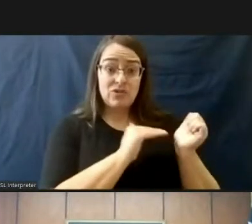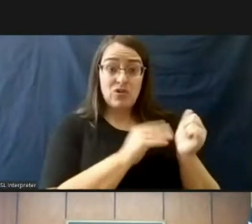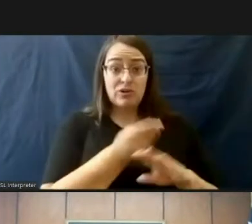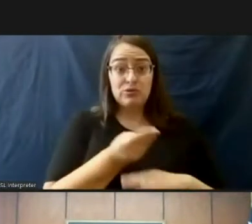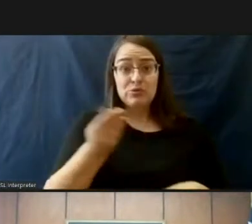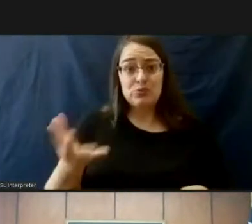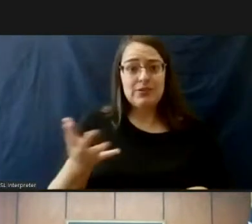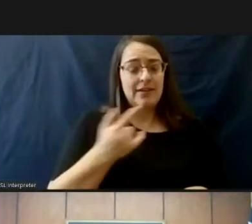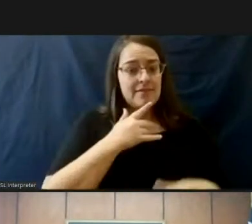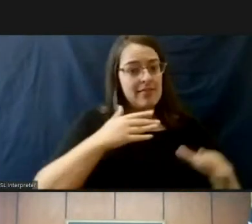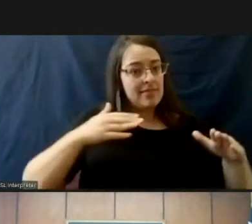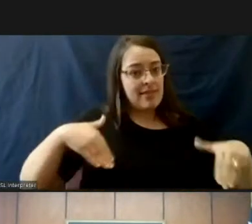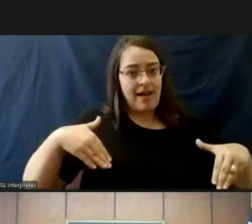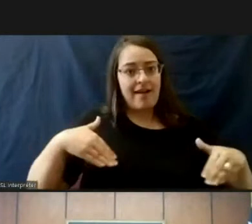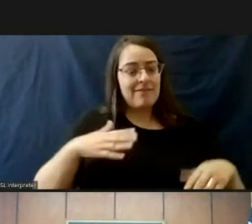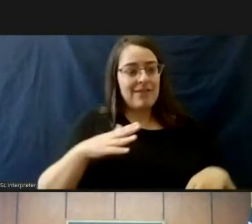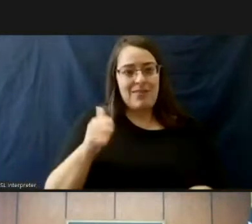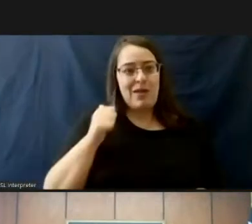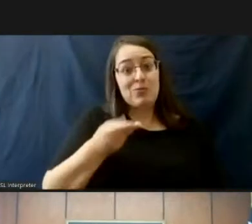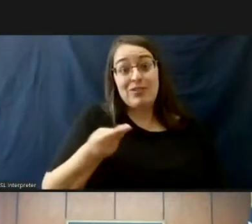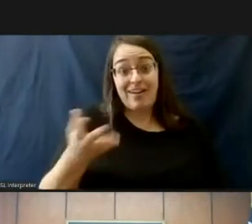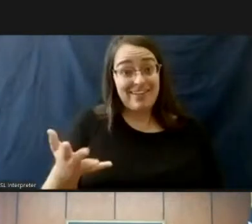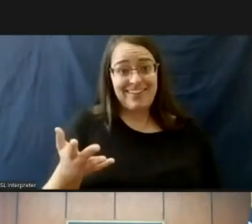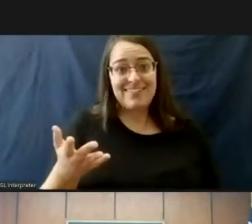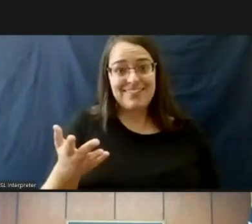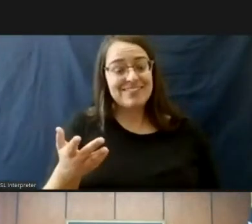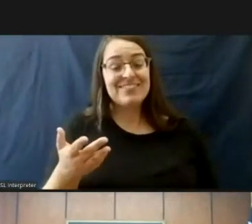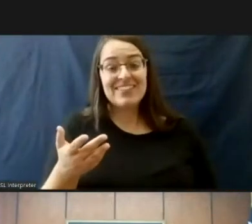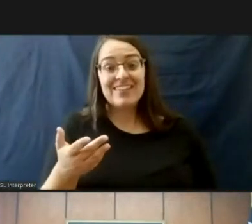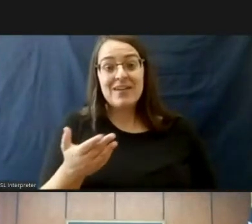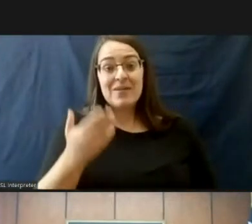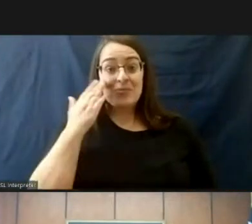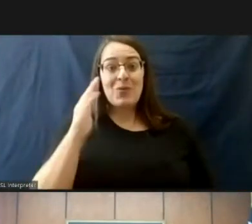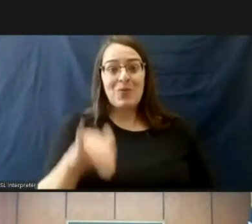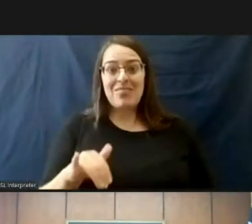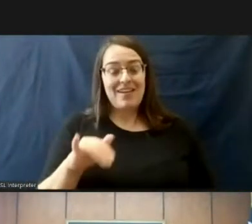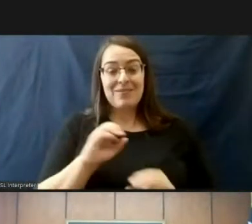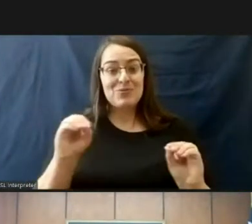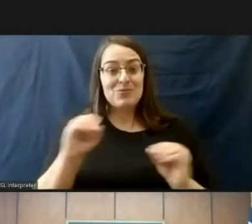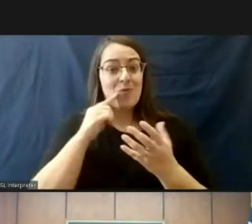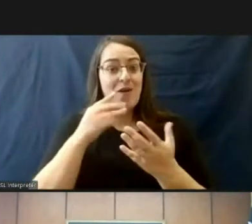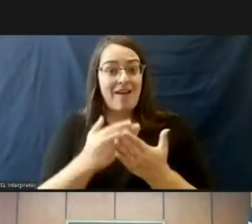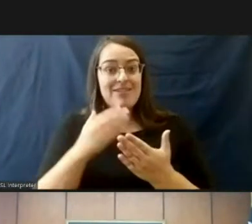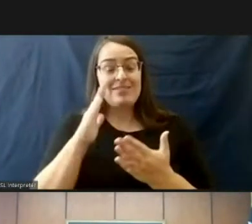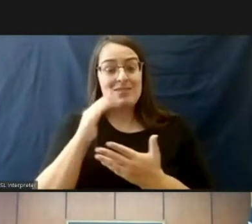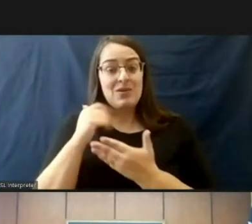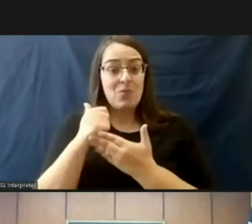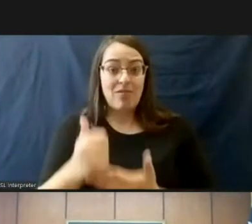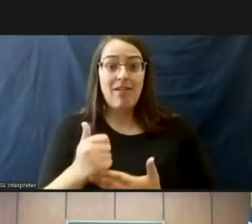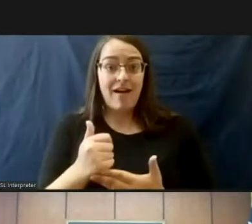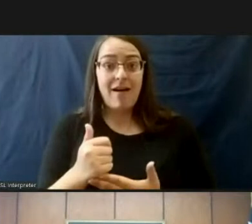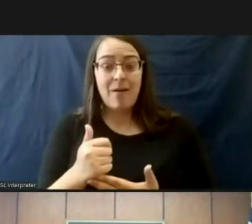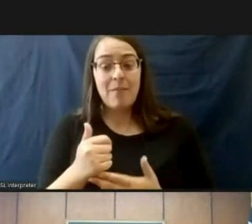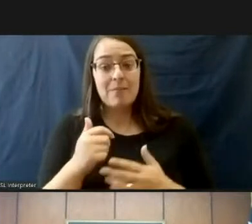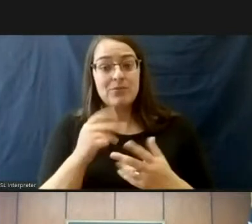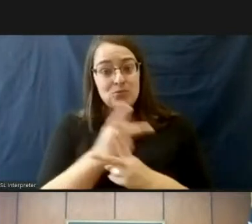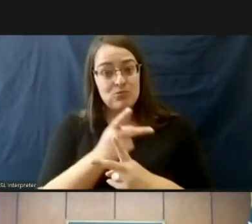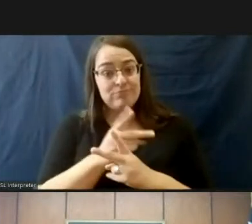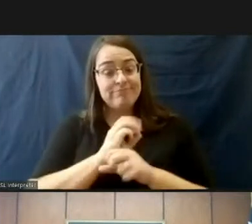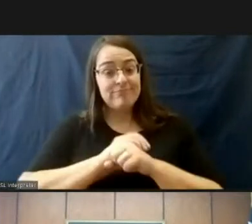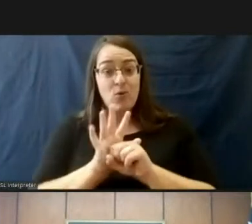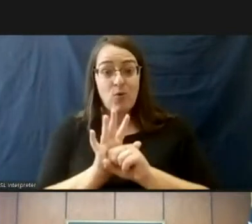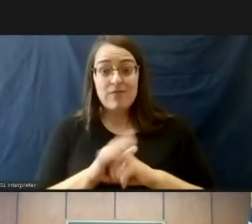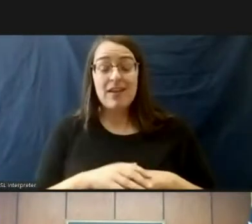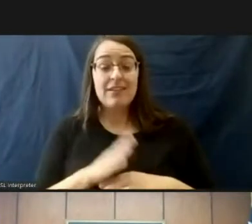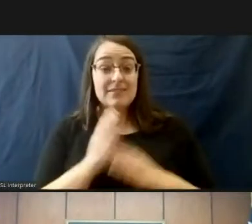so and will not do so because they know that there's no evidence of any efficacy for treating COVID-19.